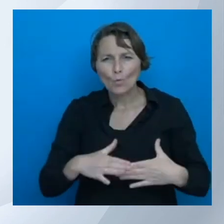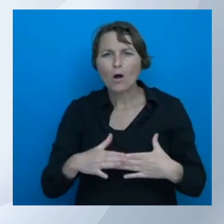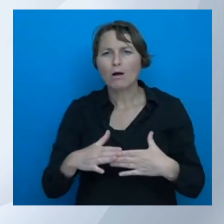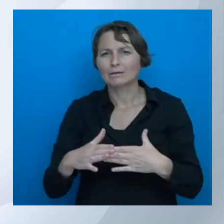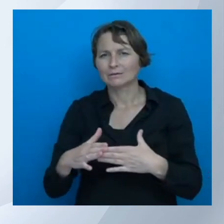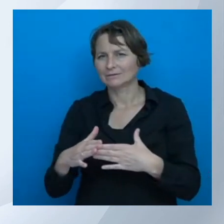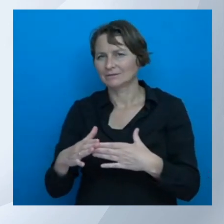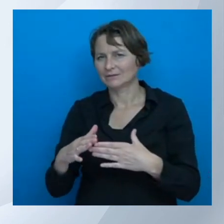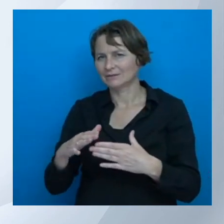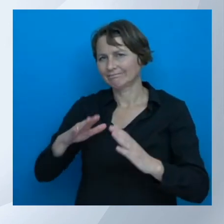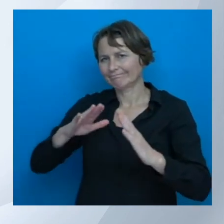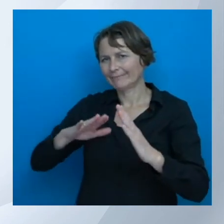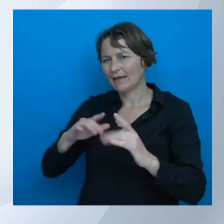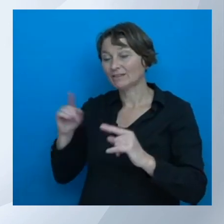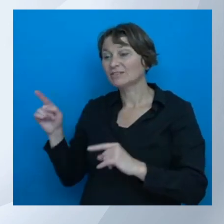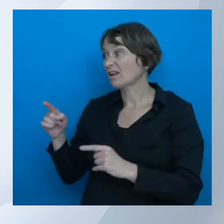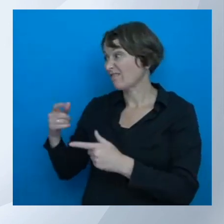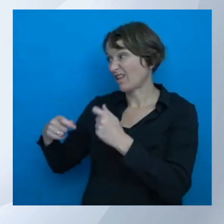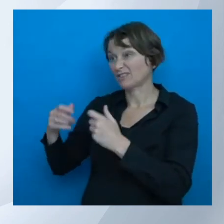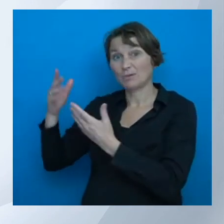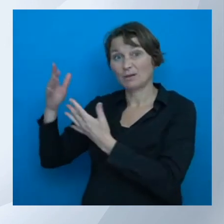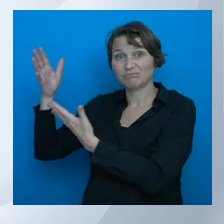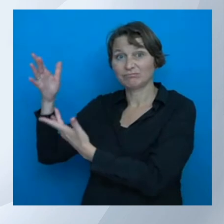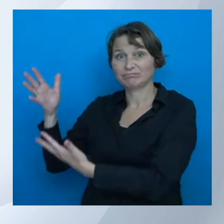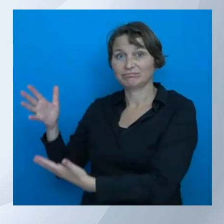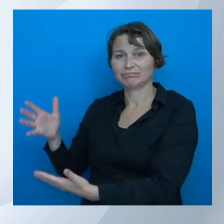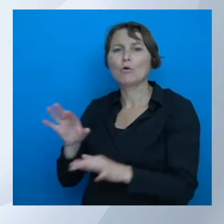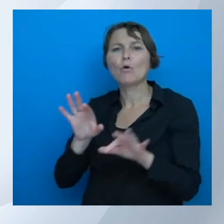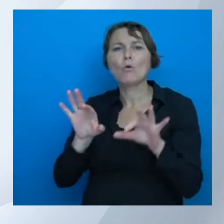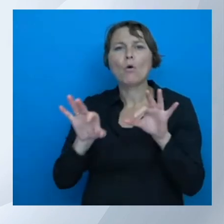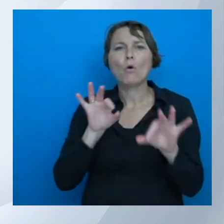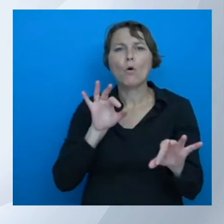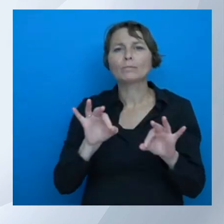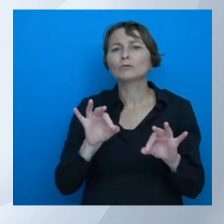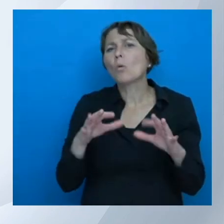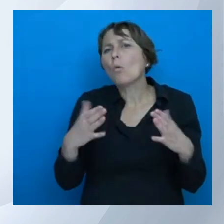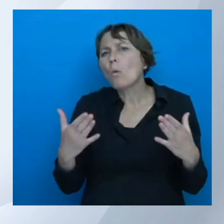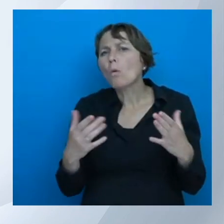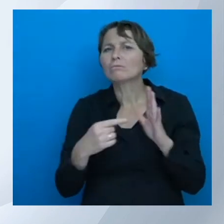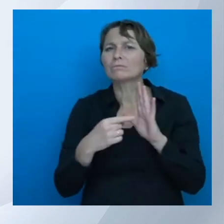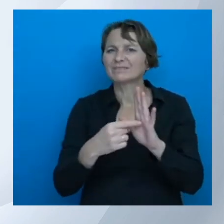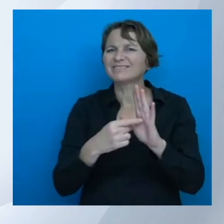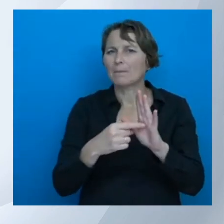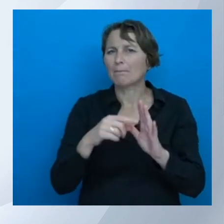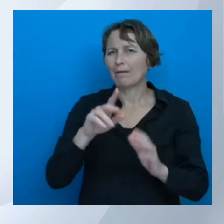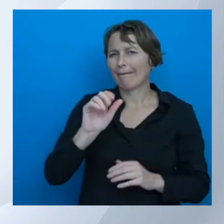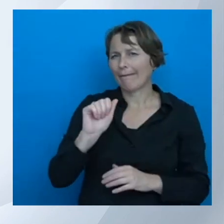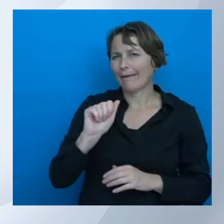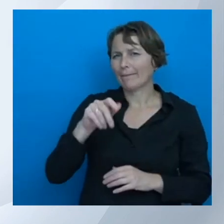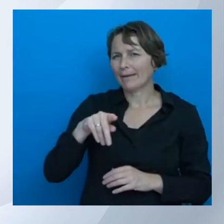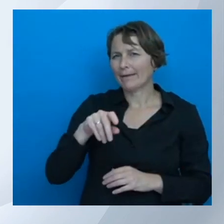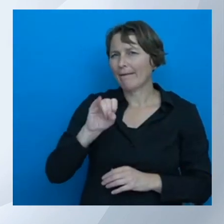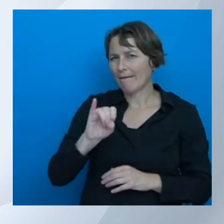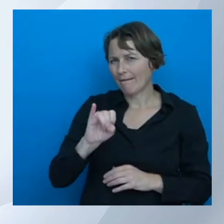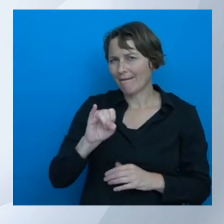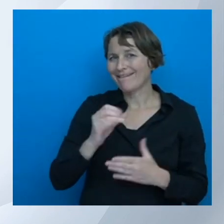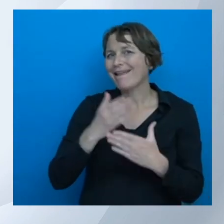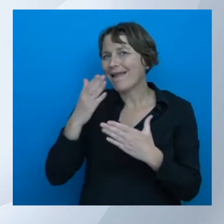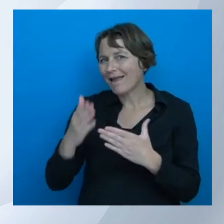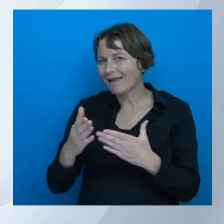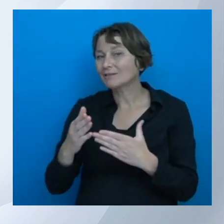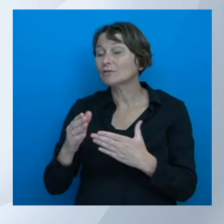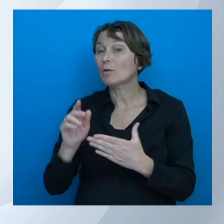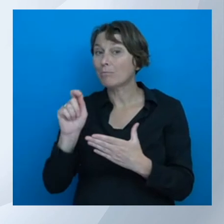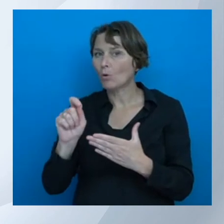flexibility. You here might want to say certain API endpoints, for example, we're going to cache those for 5 minutes.